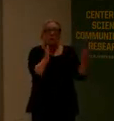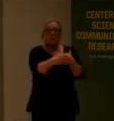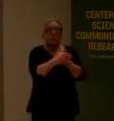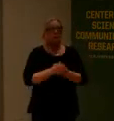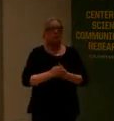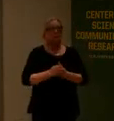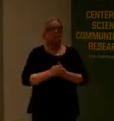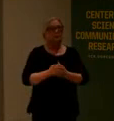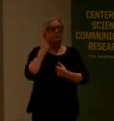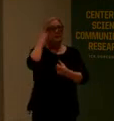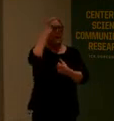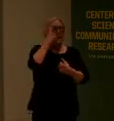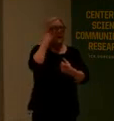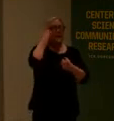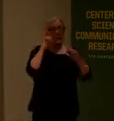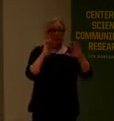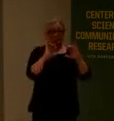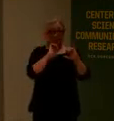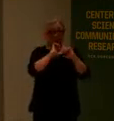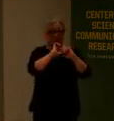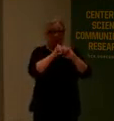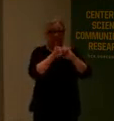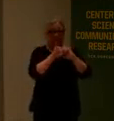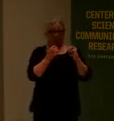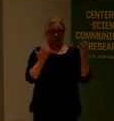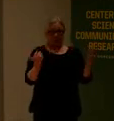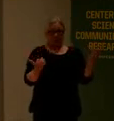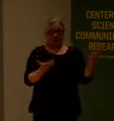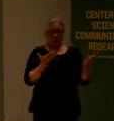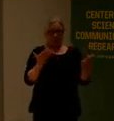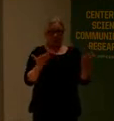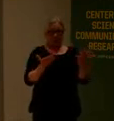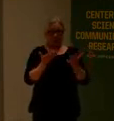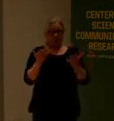to frame